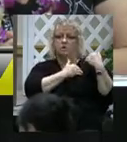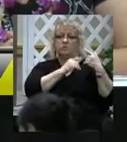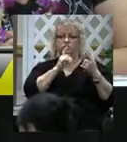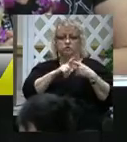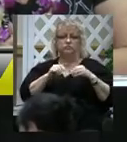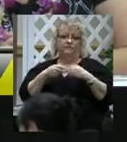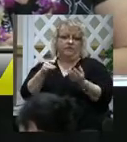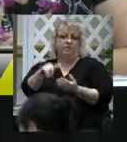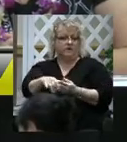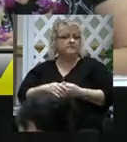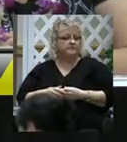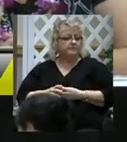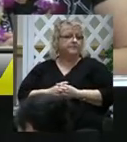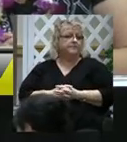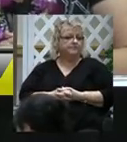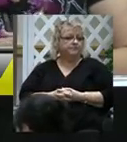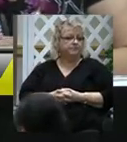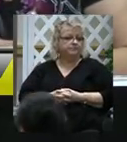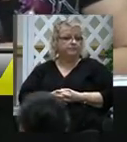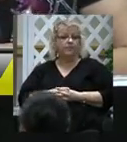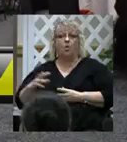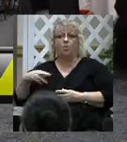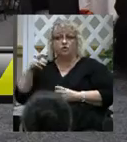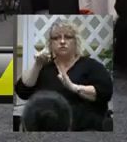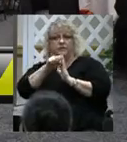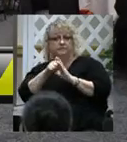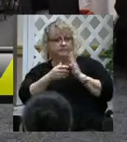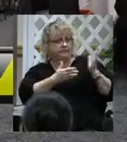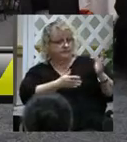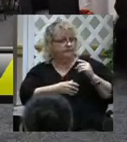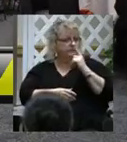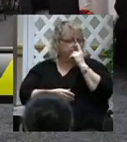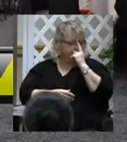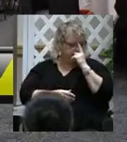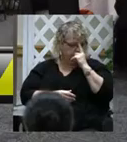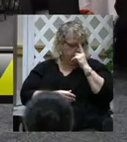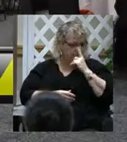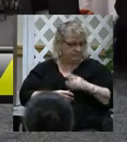Yes. And in Washington?